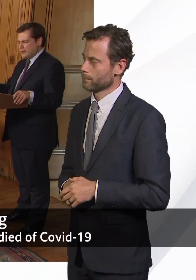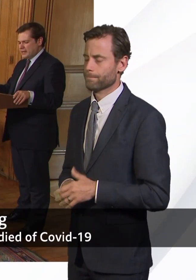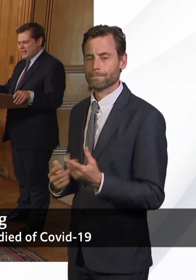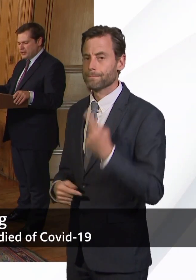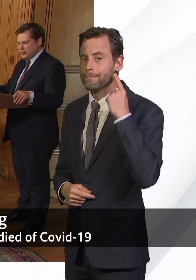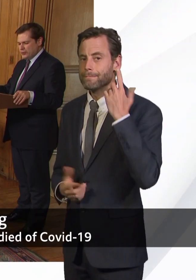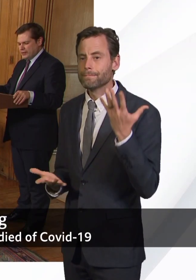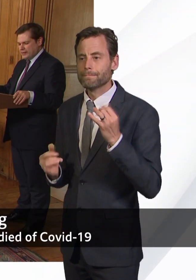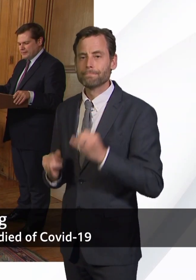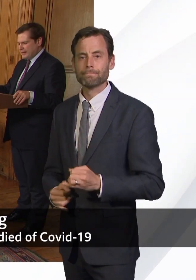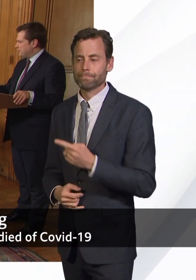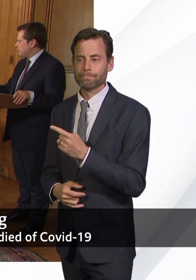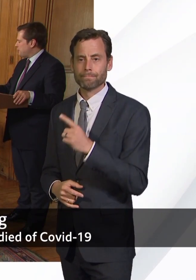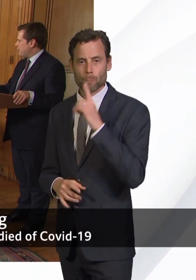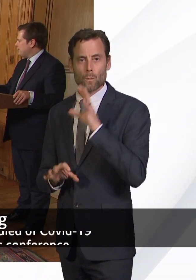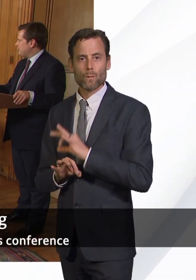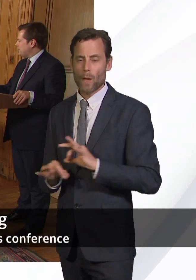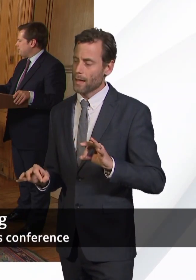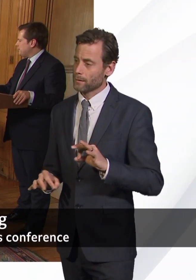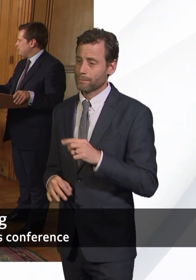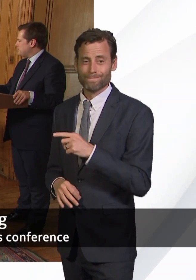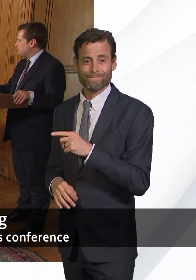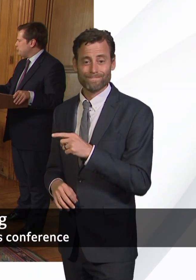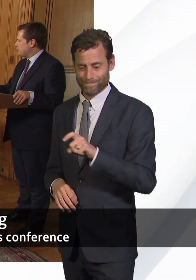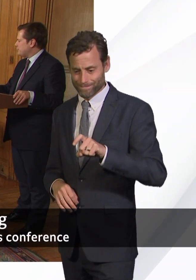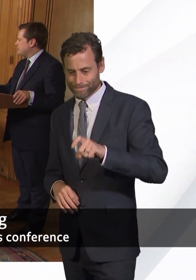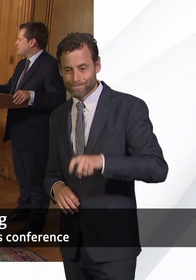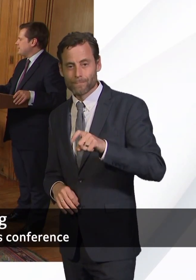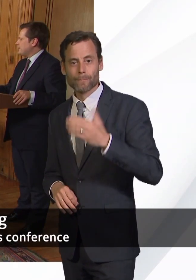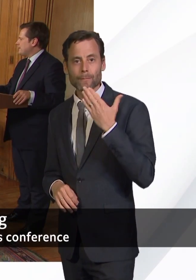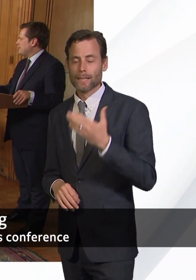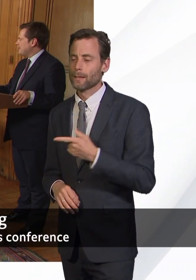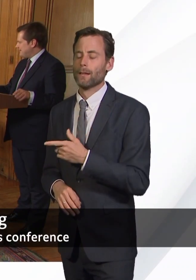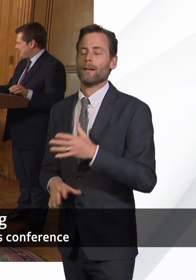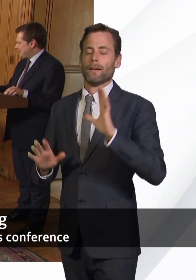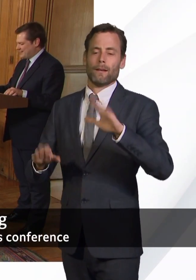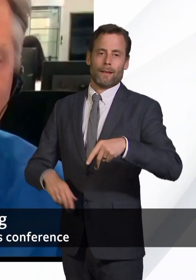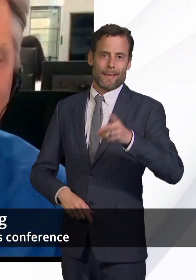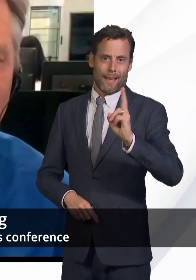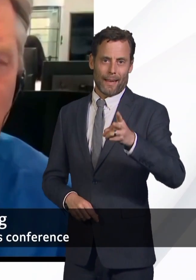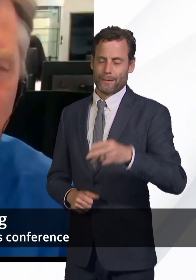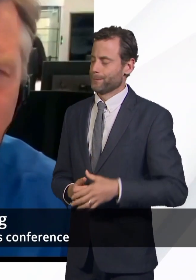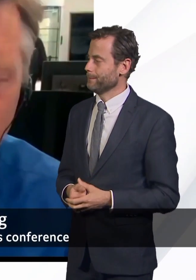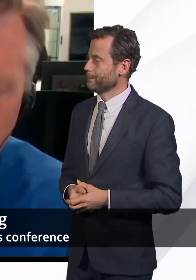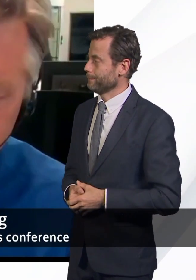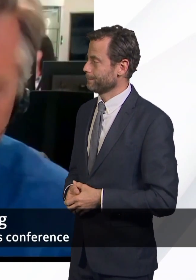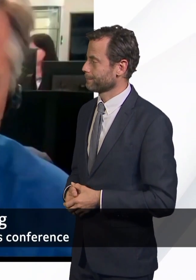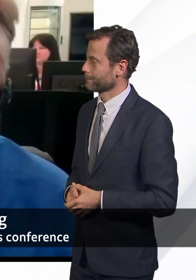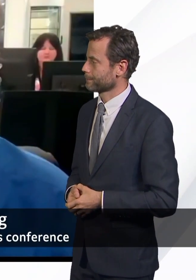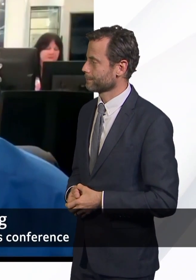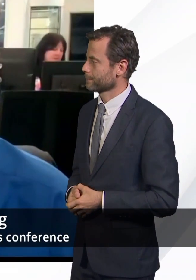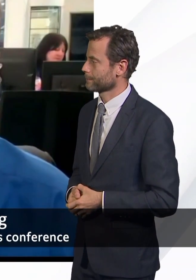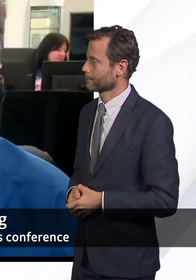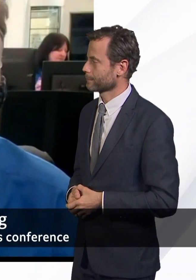I don't think we can hear you, Andy, I'm afraid. You may have muted yourself. I'll try again. Thanks, Andy. Can you hear me now? Great. We